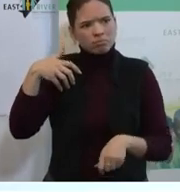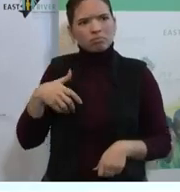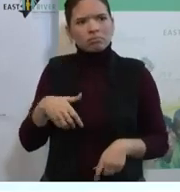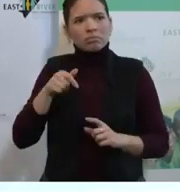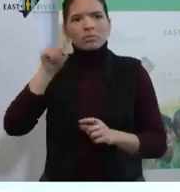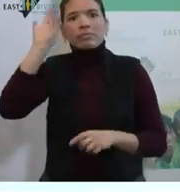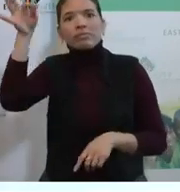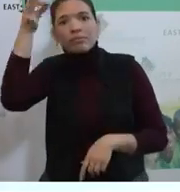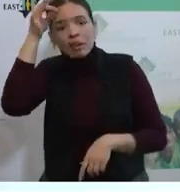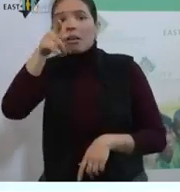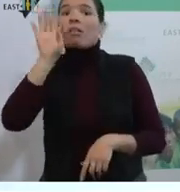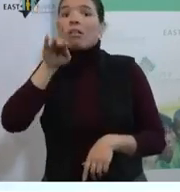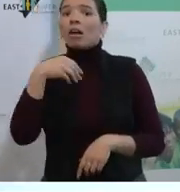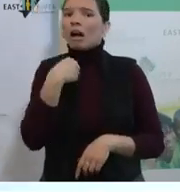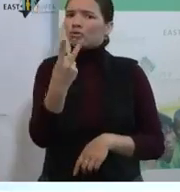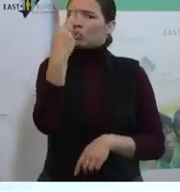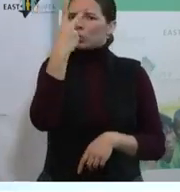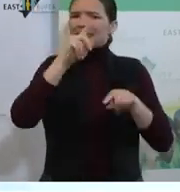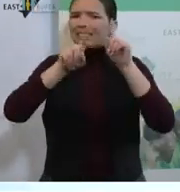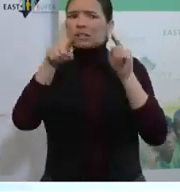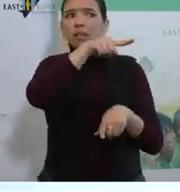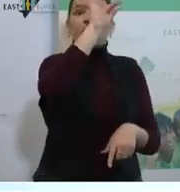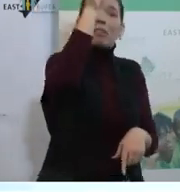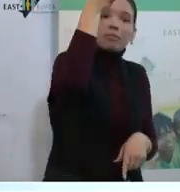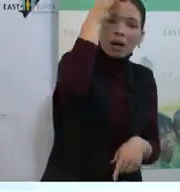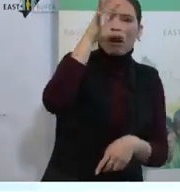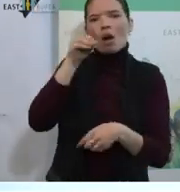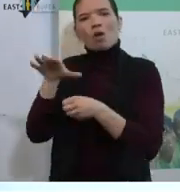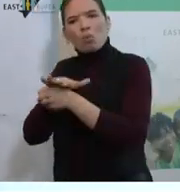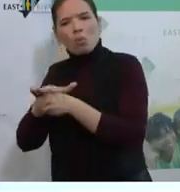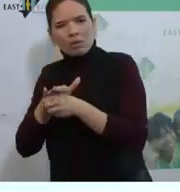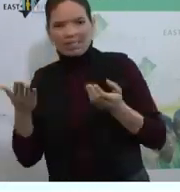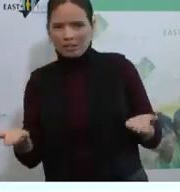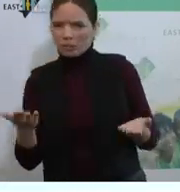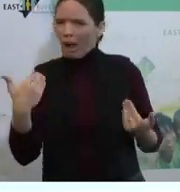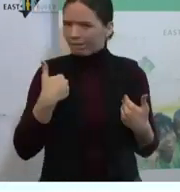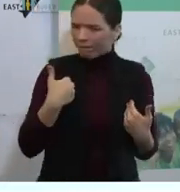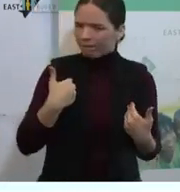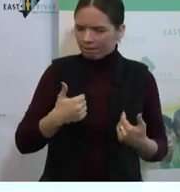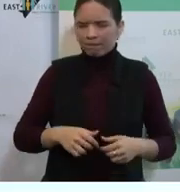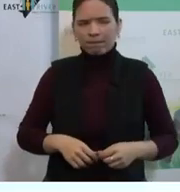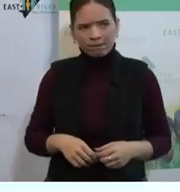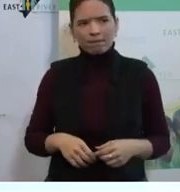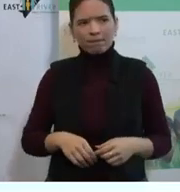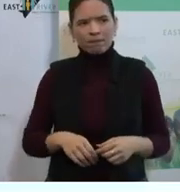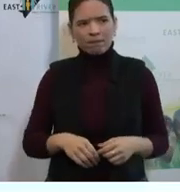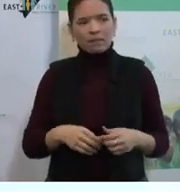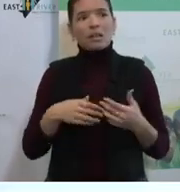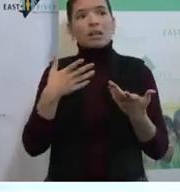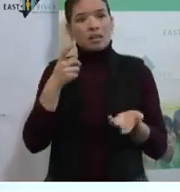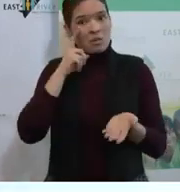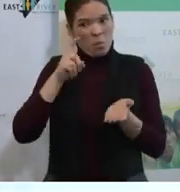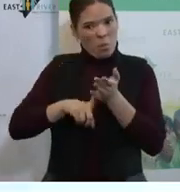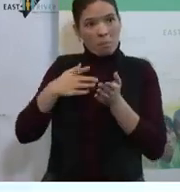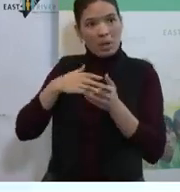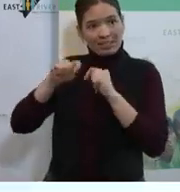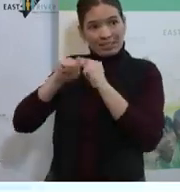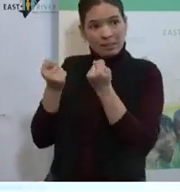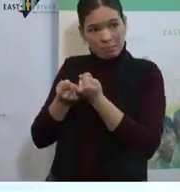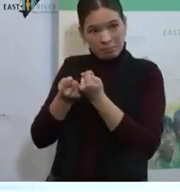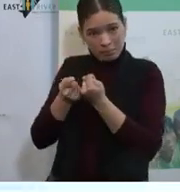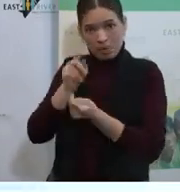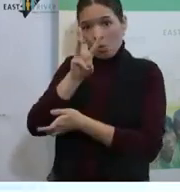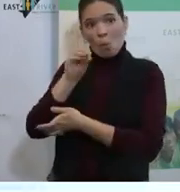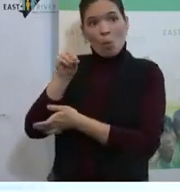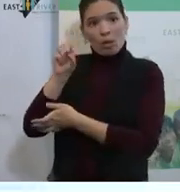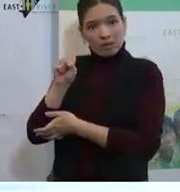to acknowledge some members of my team, Commissioner Karima Woods, first of all. And Karima